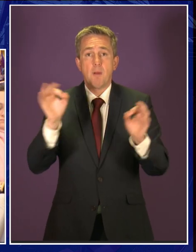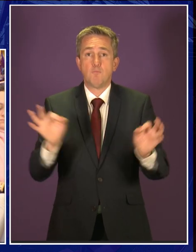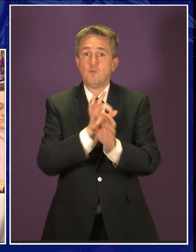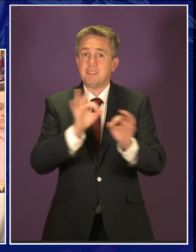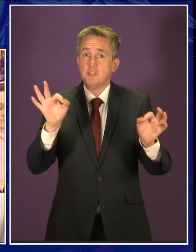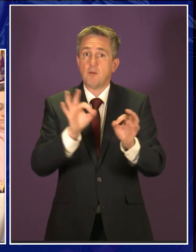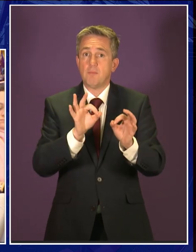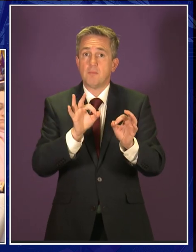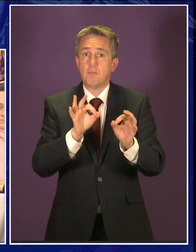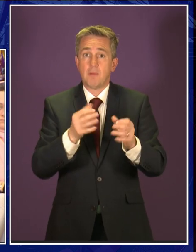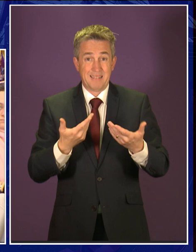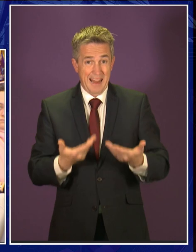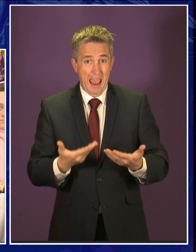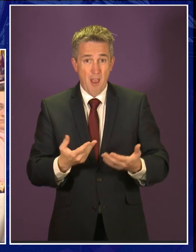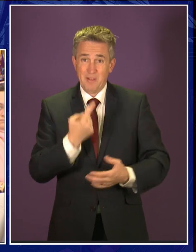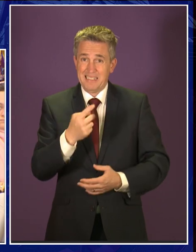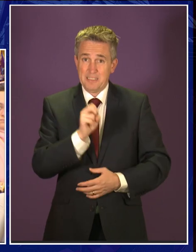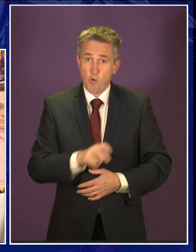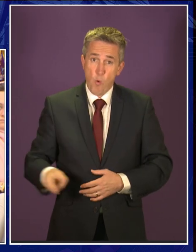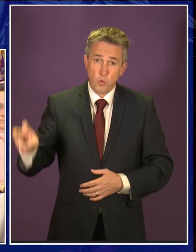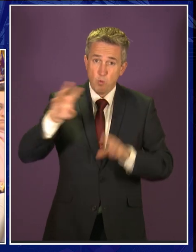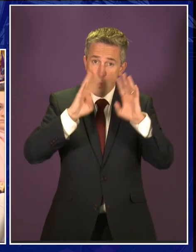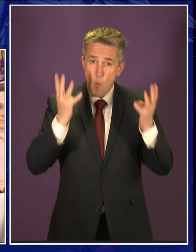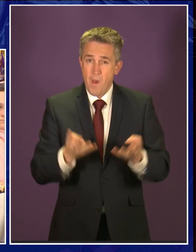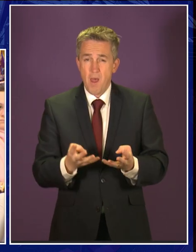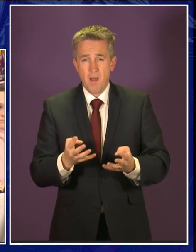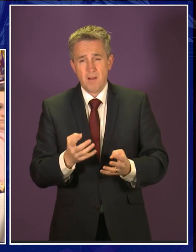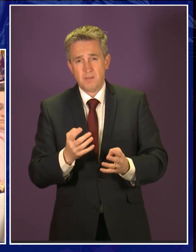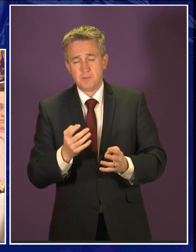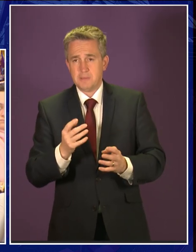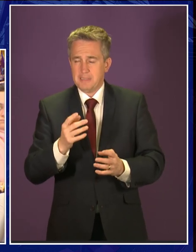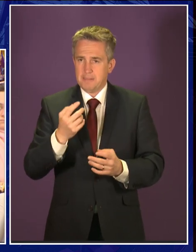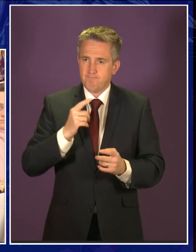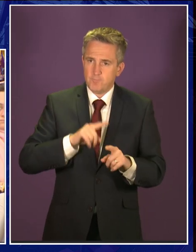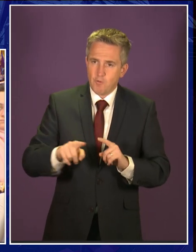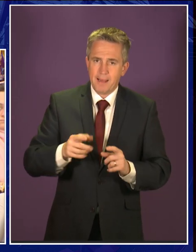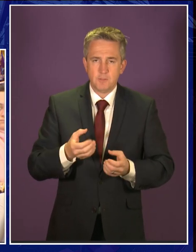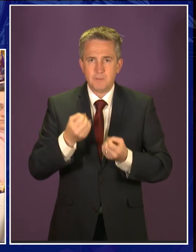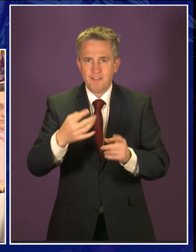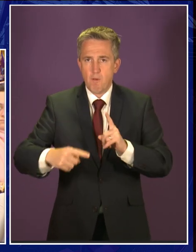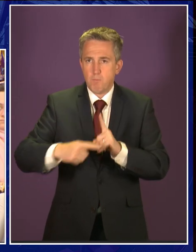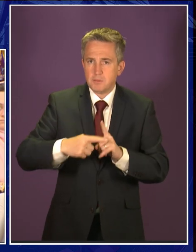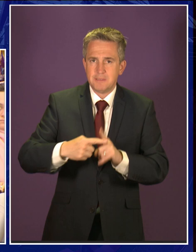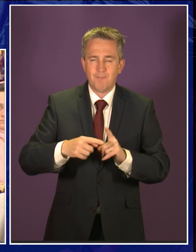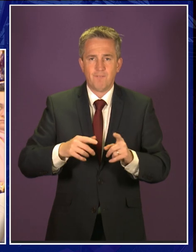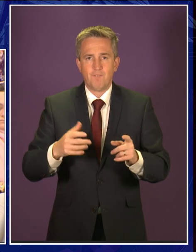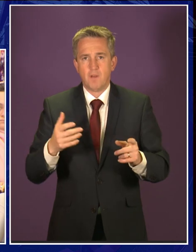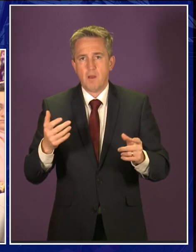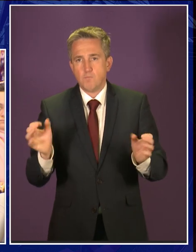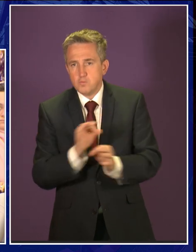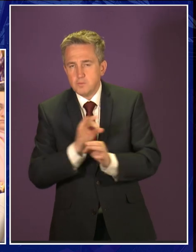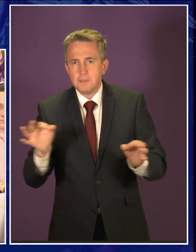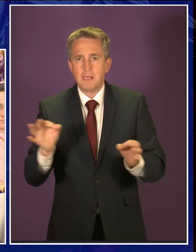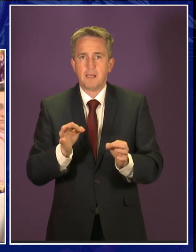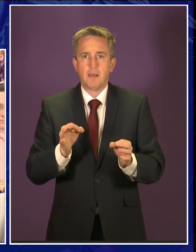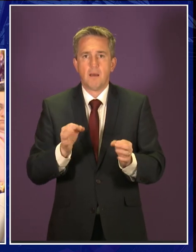now he's able to tour the world, to share his story, and to spread positive music through the